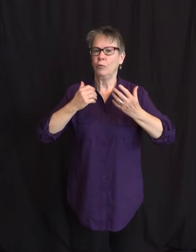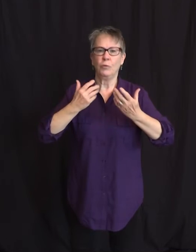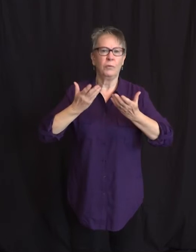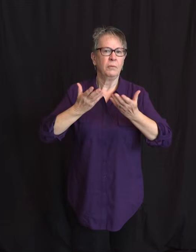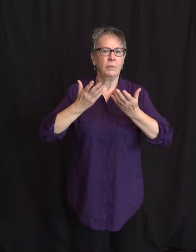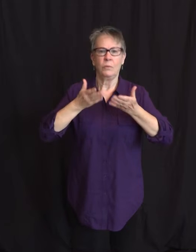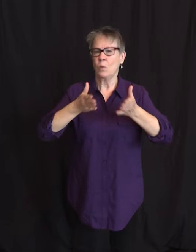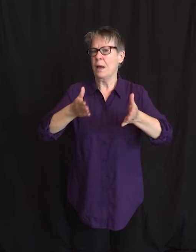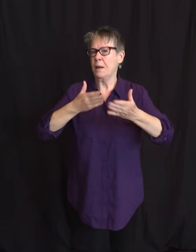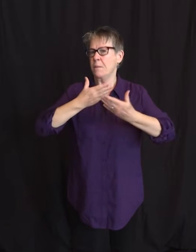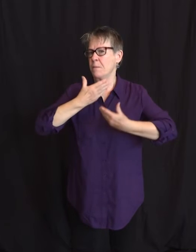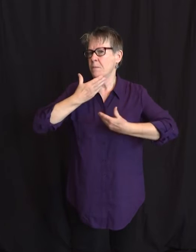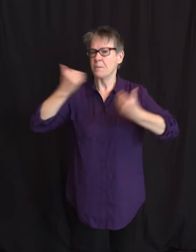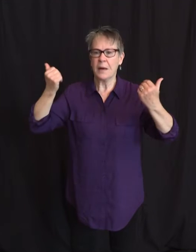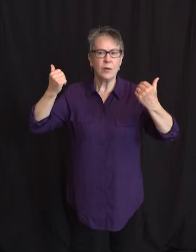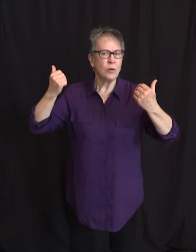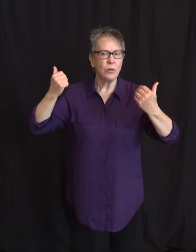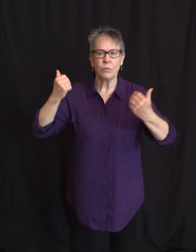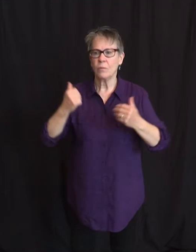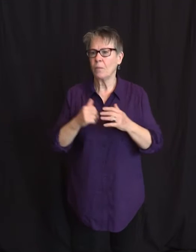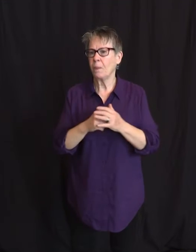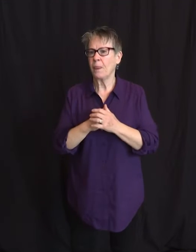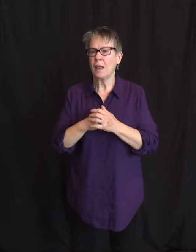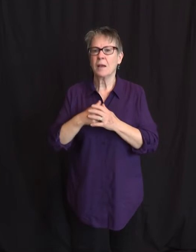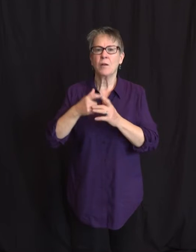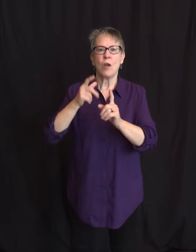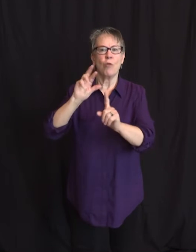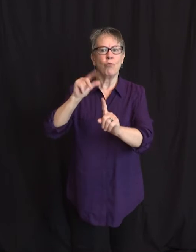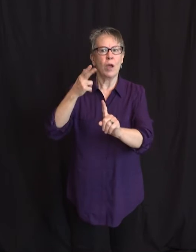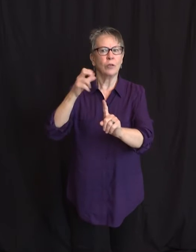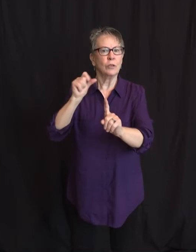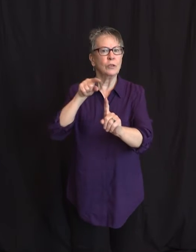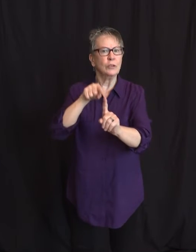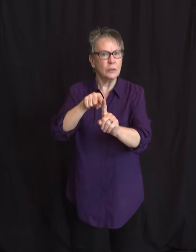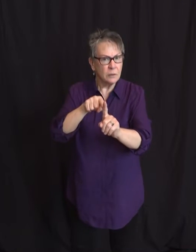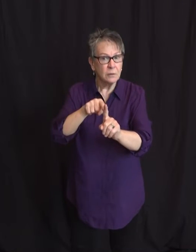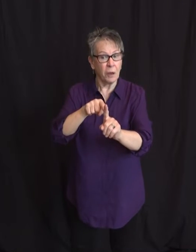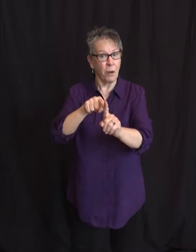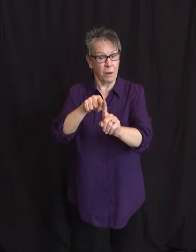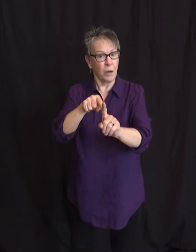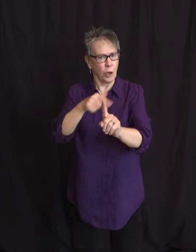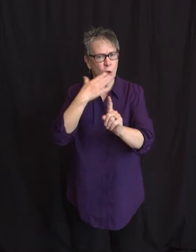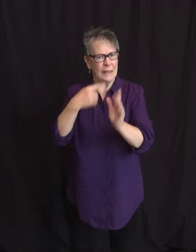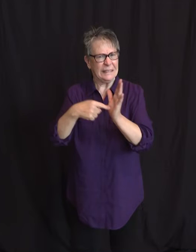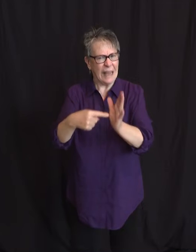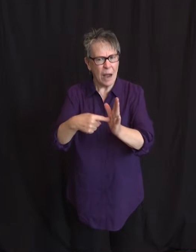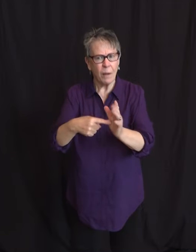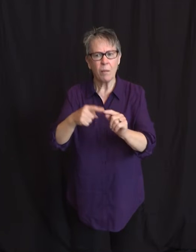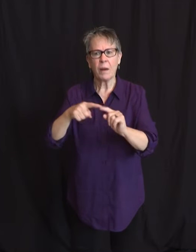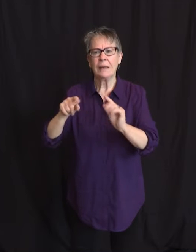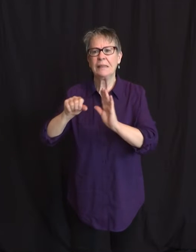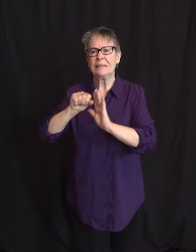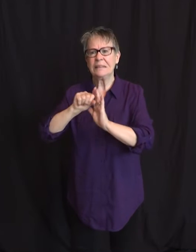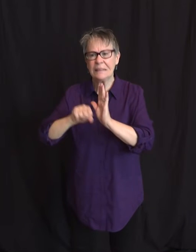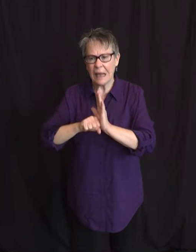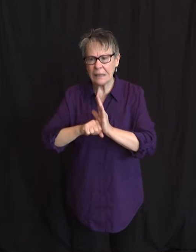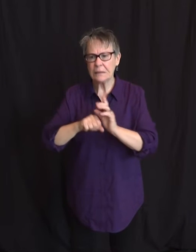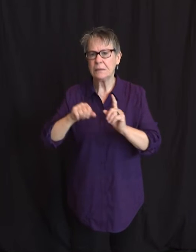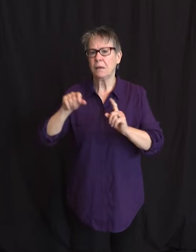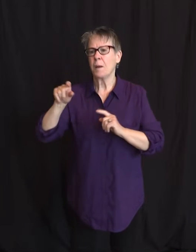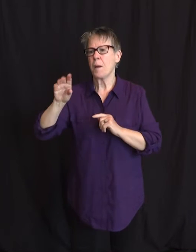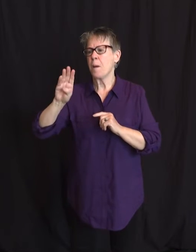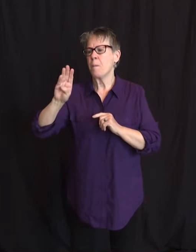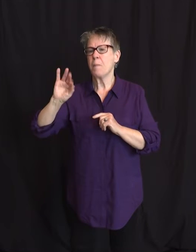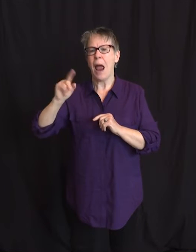example, but it's not the only example. The fact that we're a big healthcare, bio-pharmaceutical state with great institutions of higher